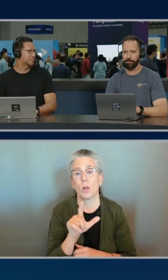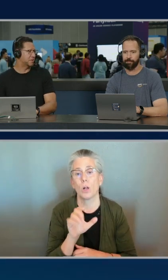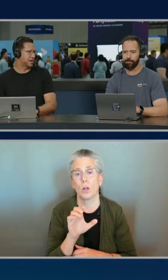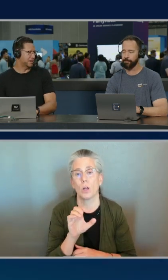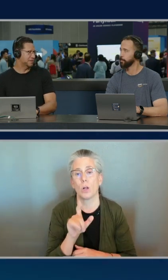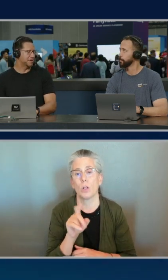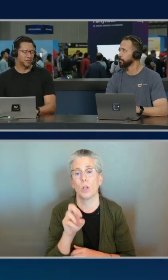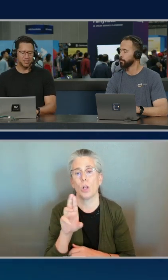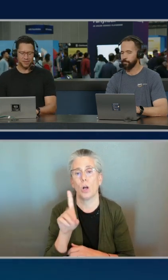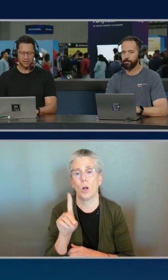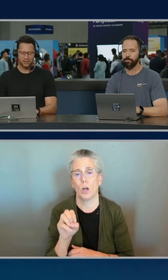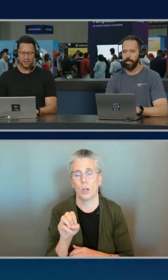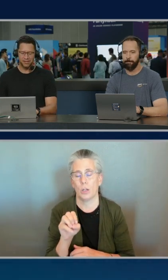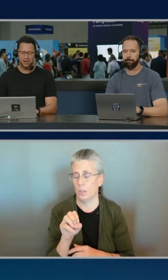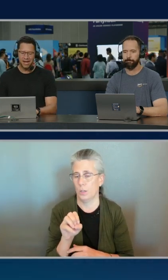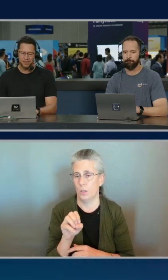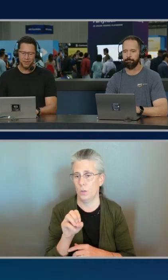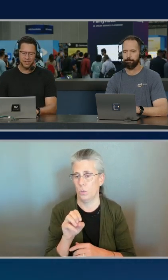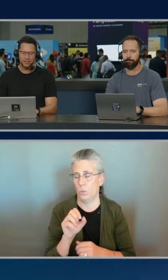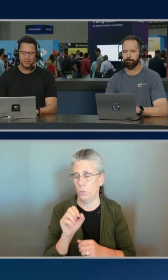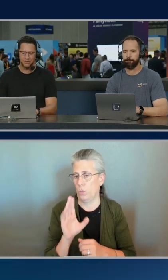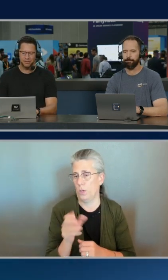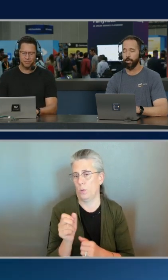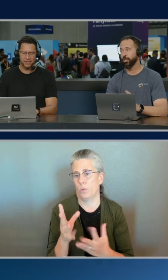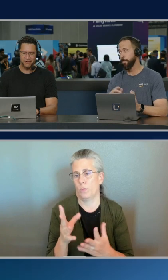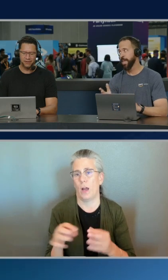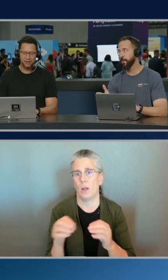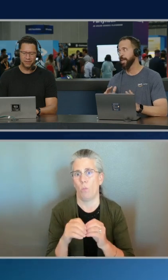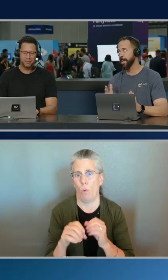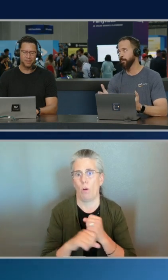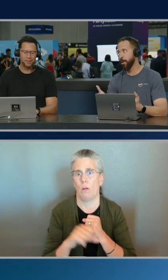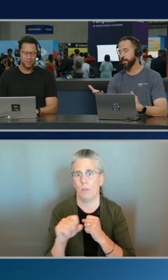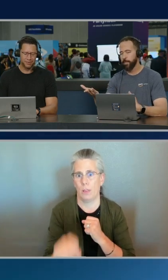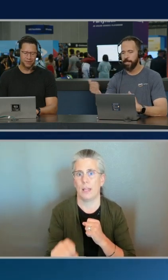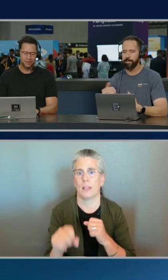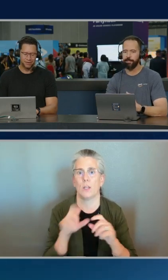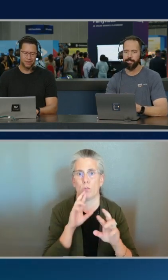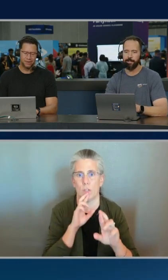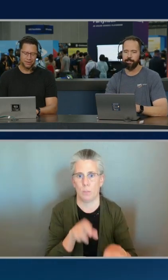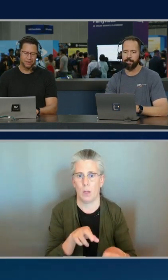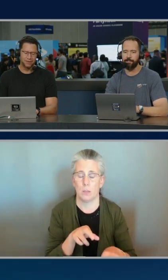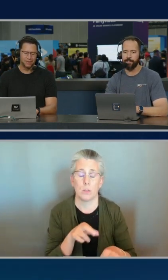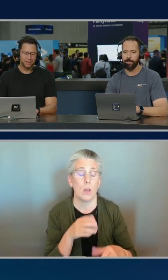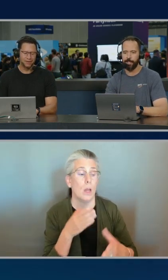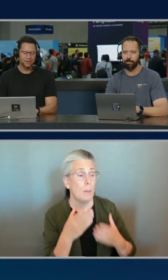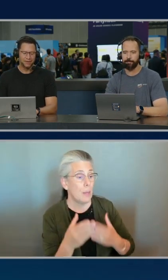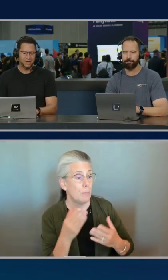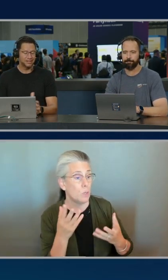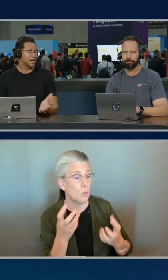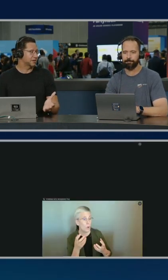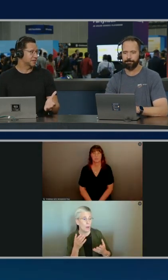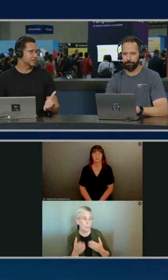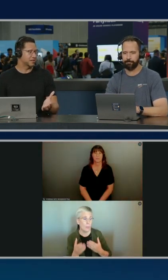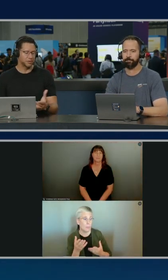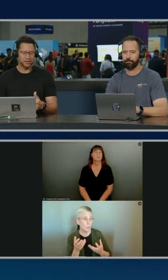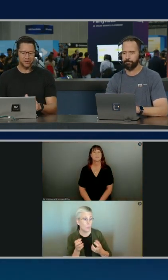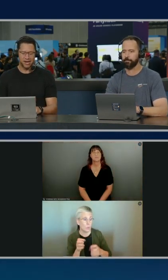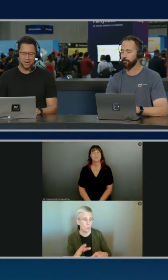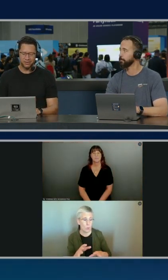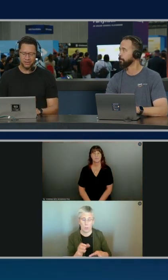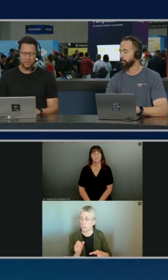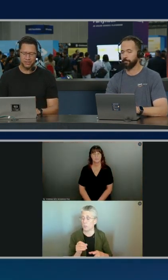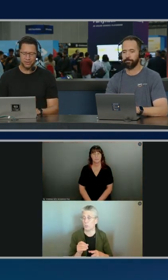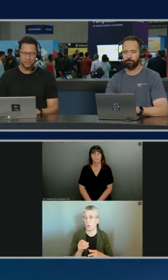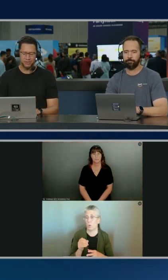more body, a bit more response, right? Yeah. So I'm going to which you may or may not want depending on, a given use case. Exactly. So we'll clear